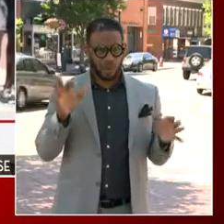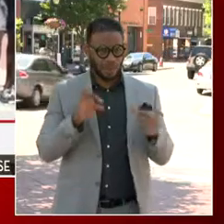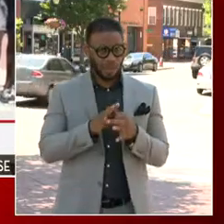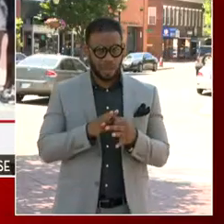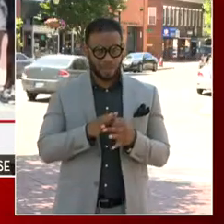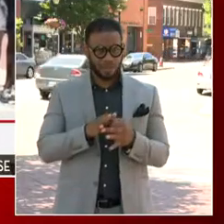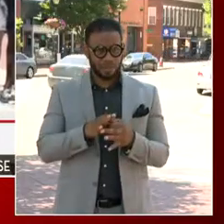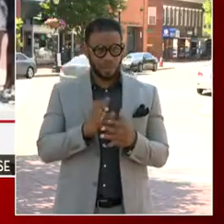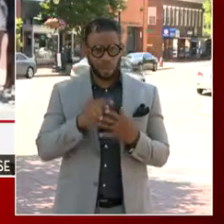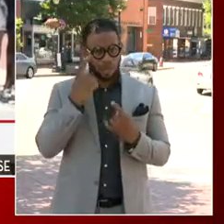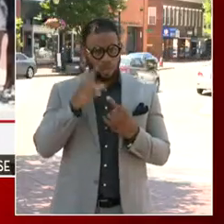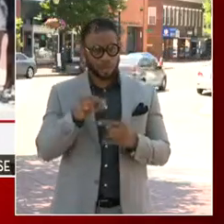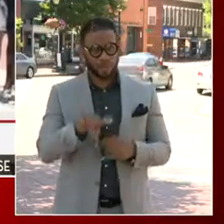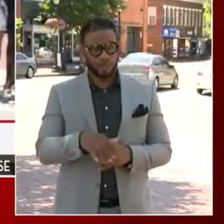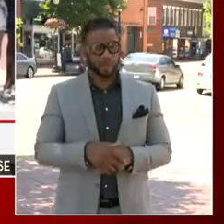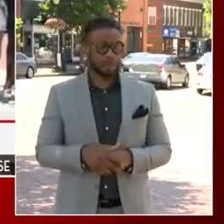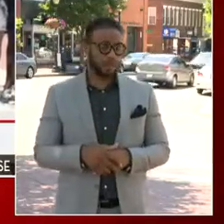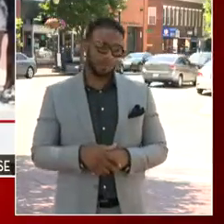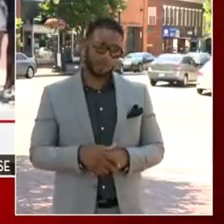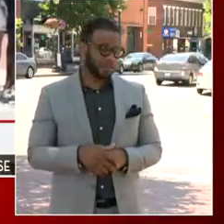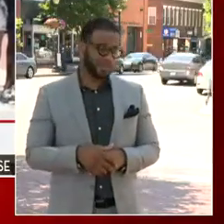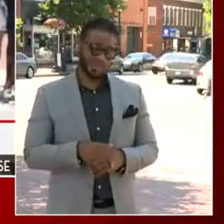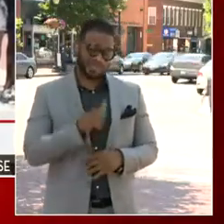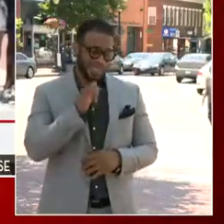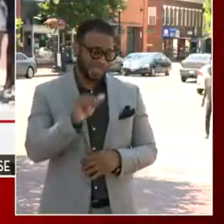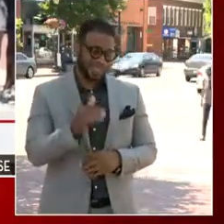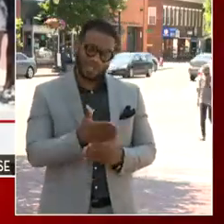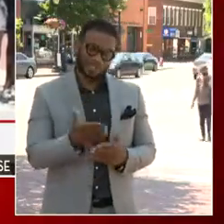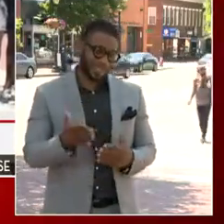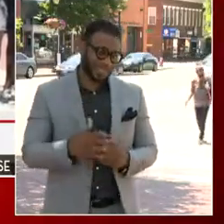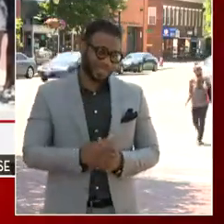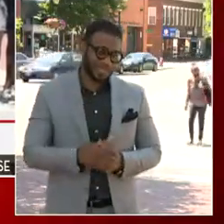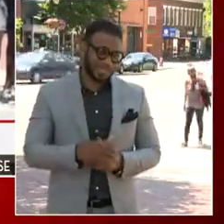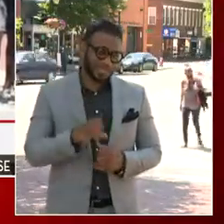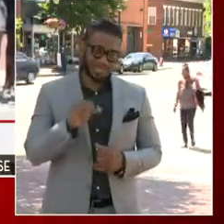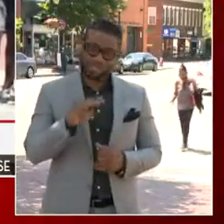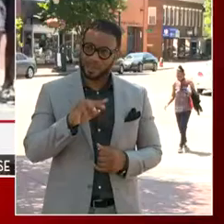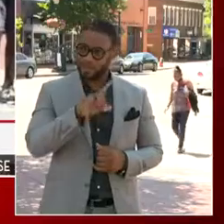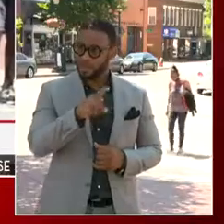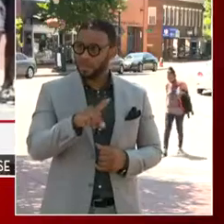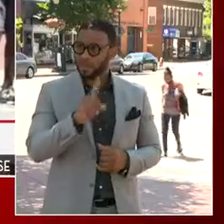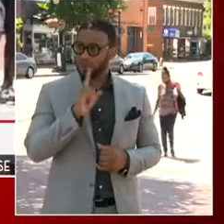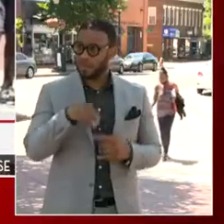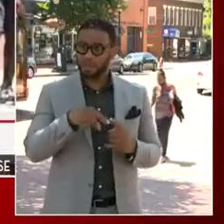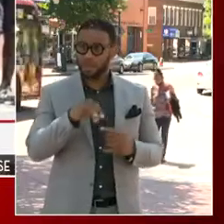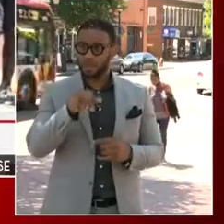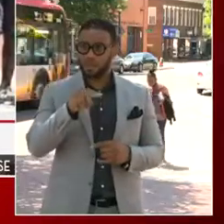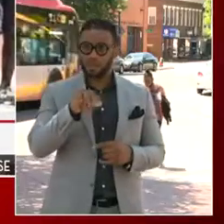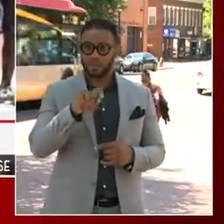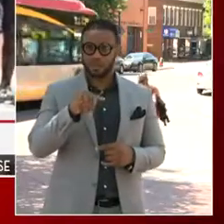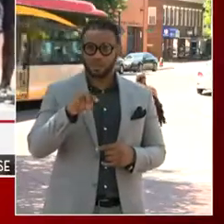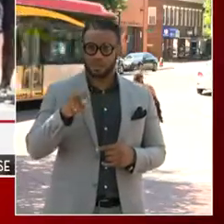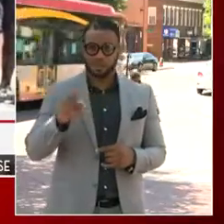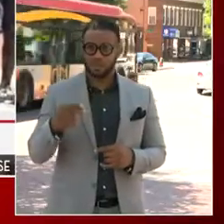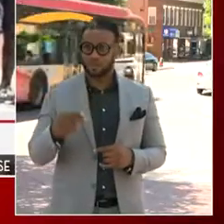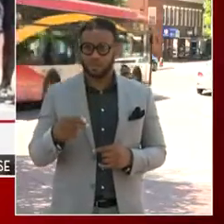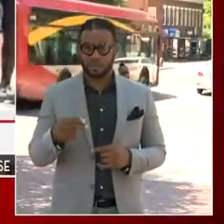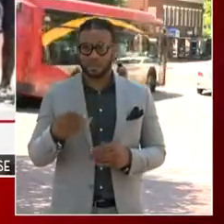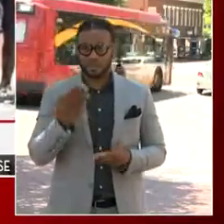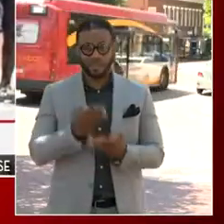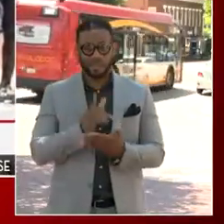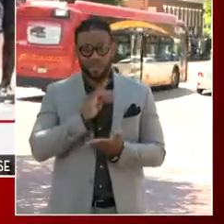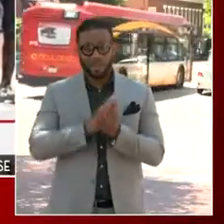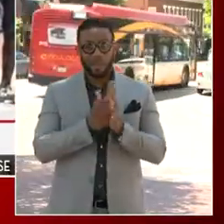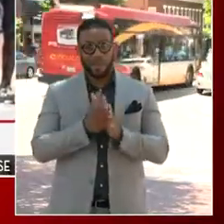them? What are your thoughts? Well, it's not the same thing. So Sam's question was about Juneteenth and the fact that